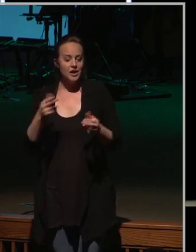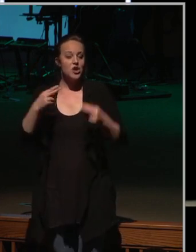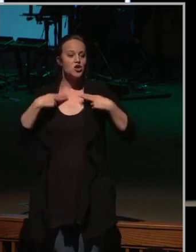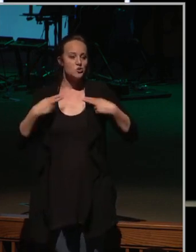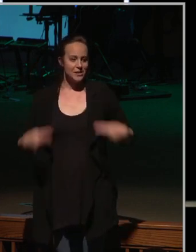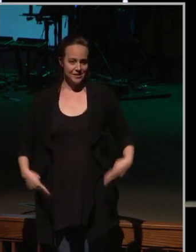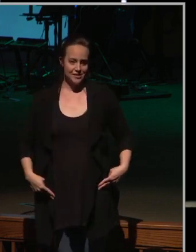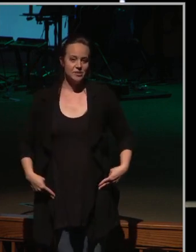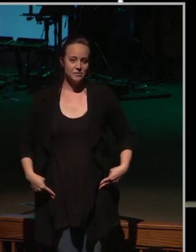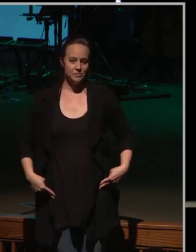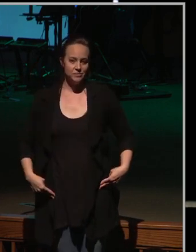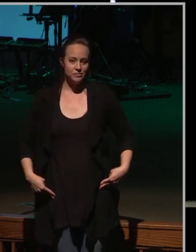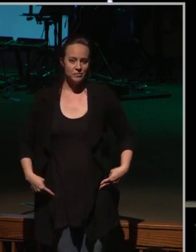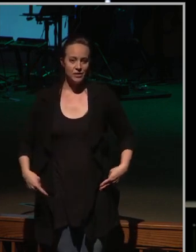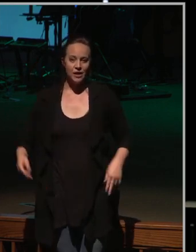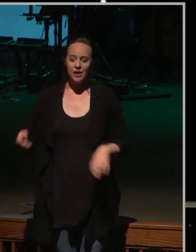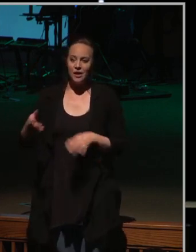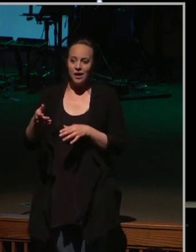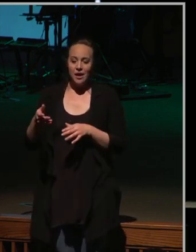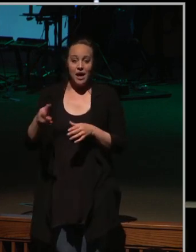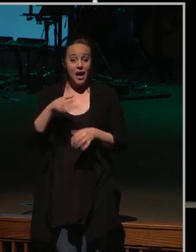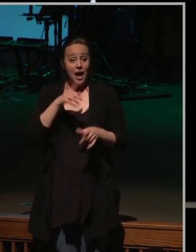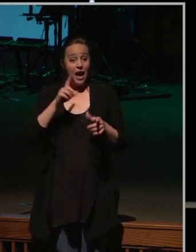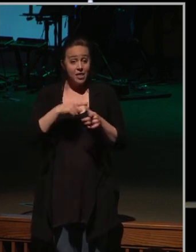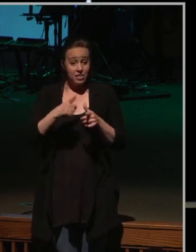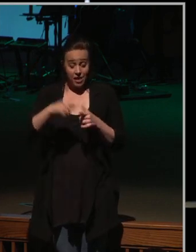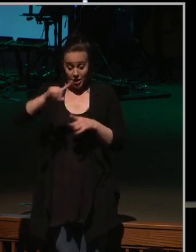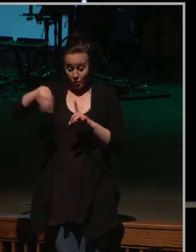to choose what they felt was right and good and do their own thing.